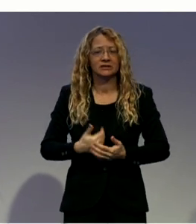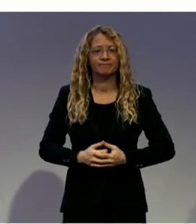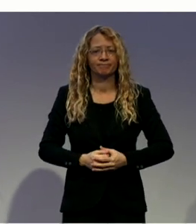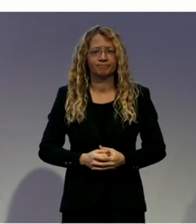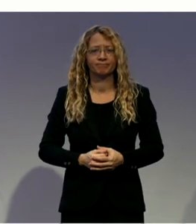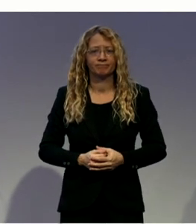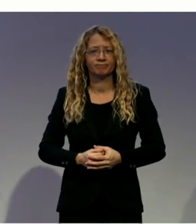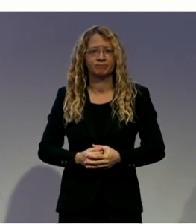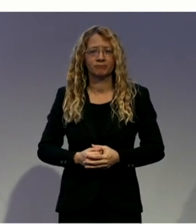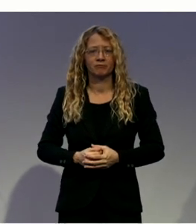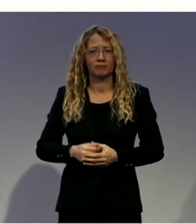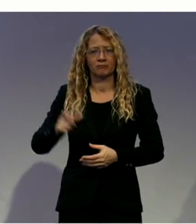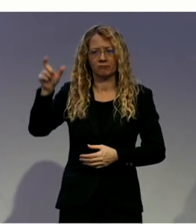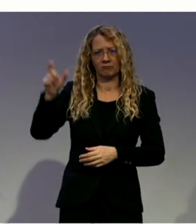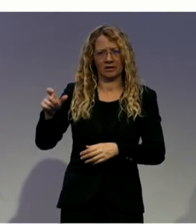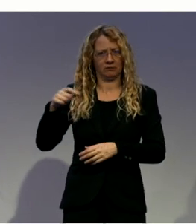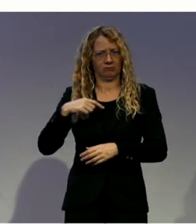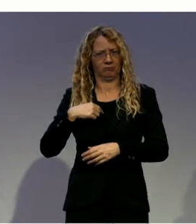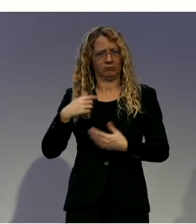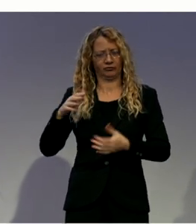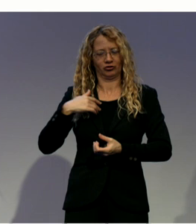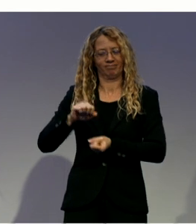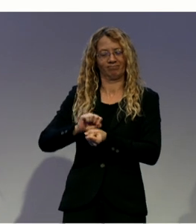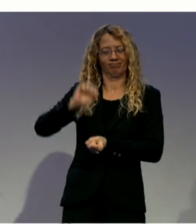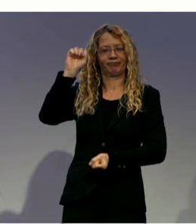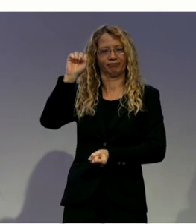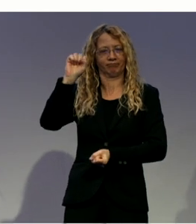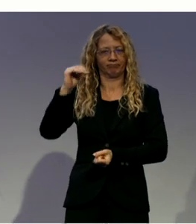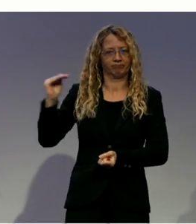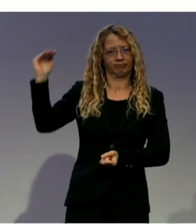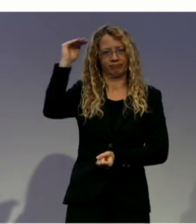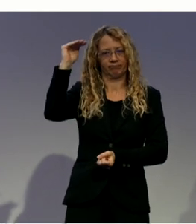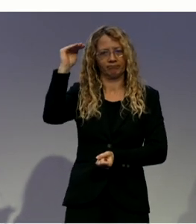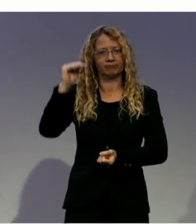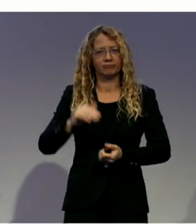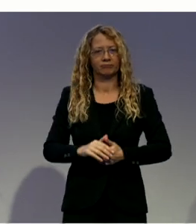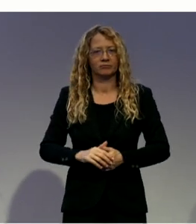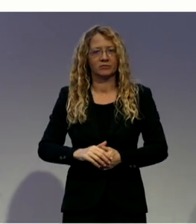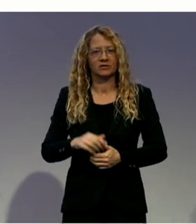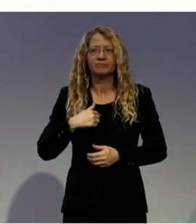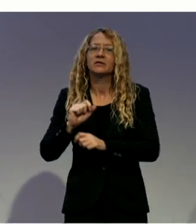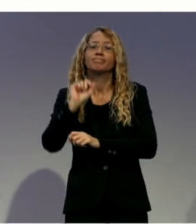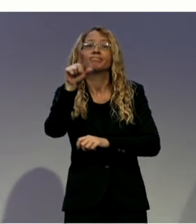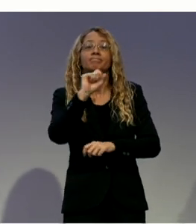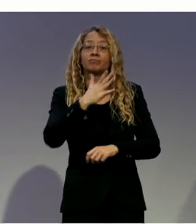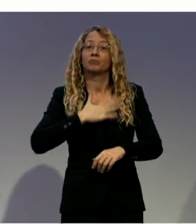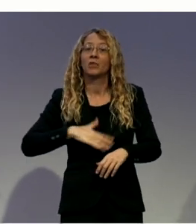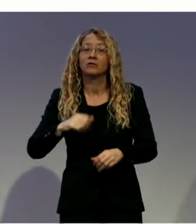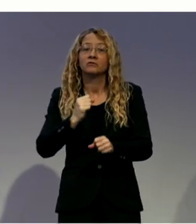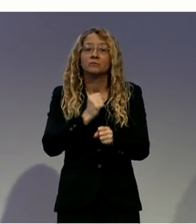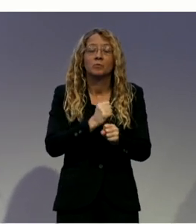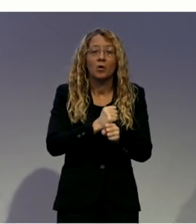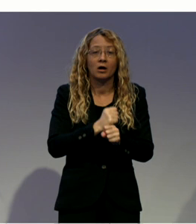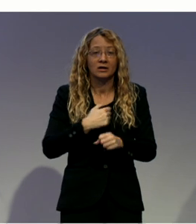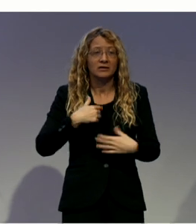job, and I did about 30 interviews, and every time I had been rejected. For what? Because I am